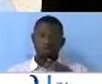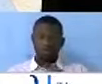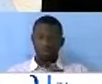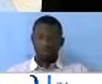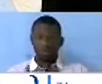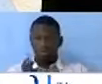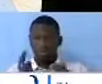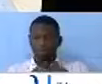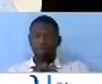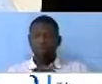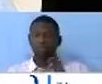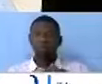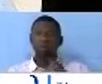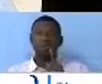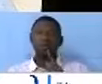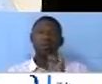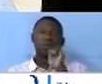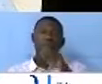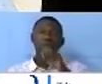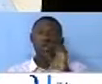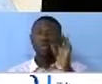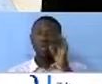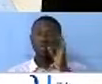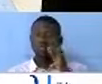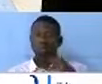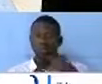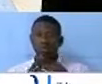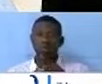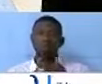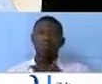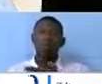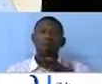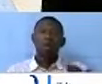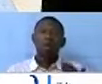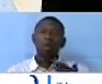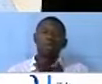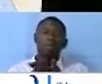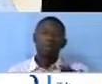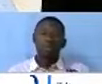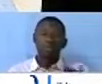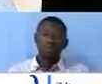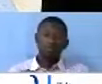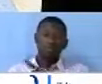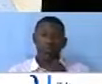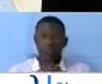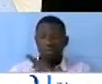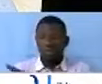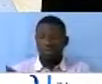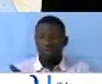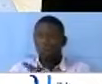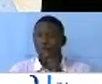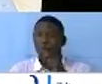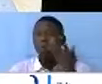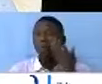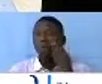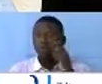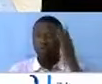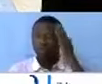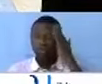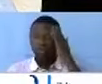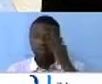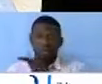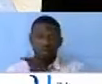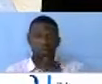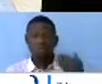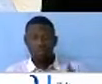response to counsel's query about why you didn't resign when he realized that these people were all